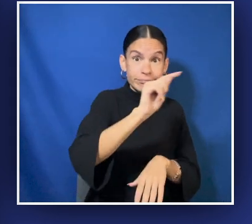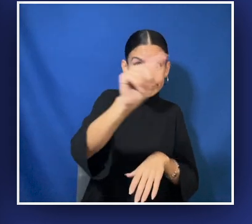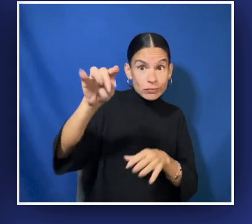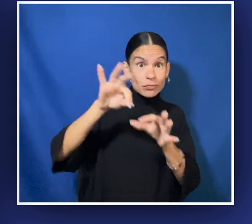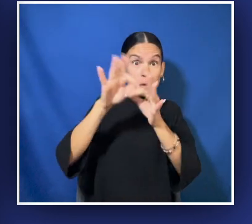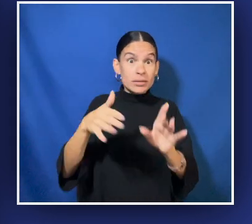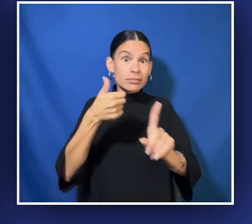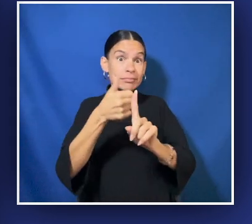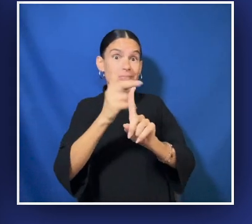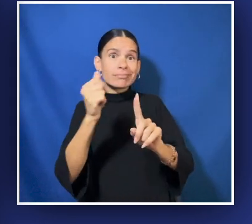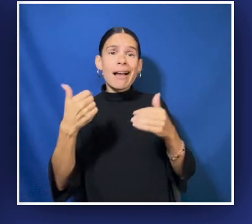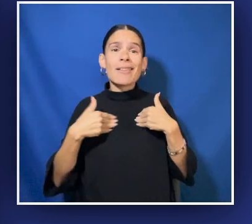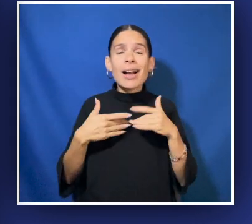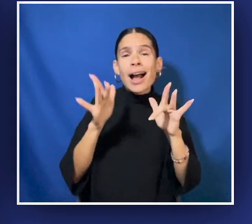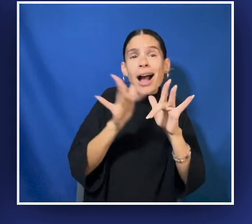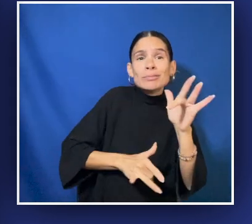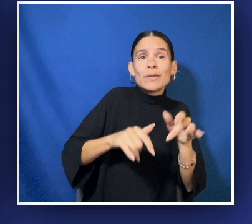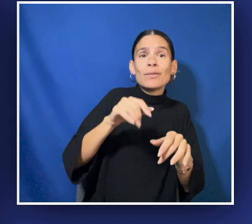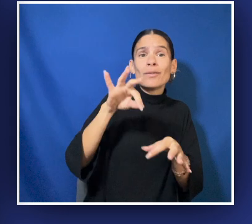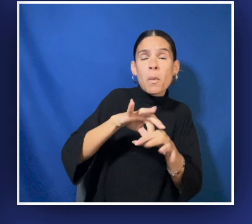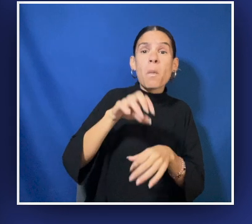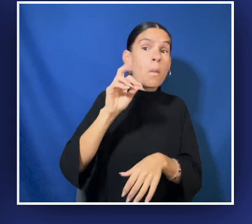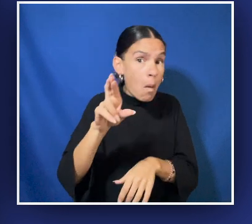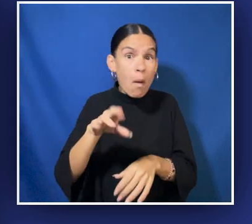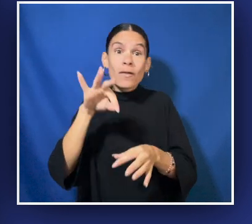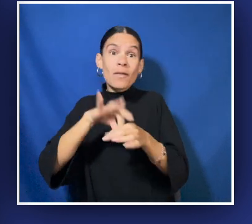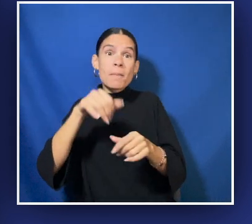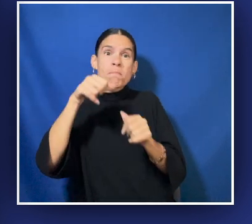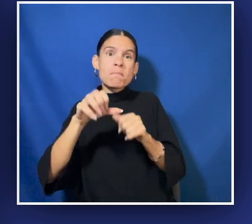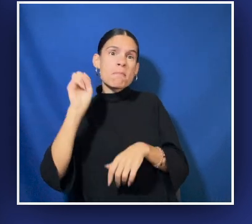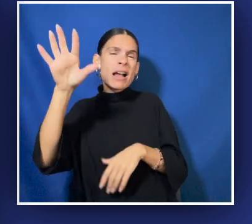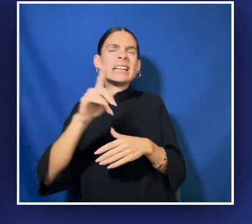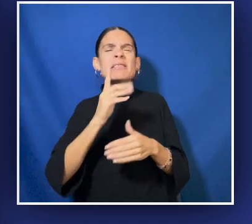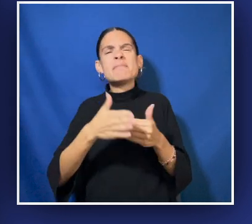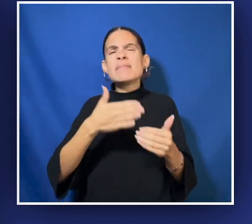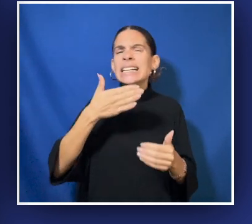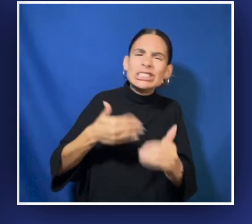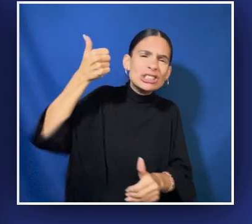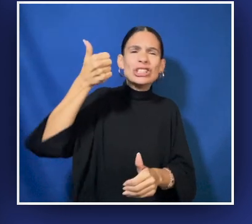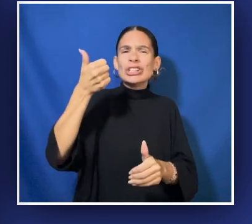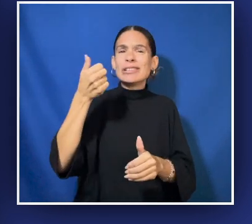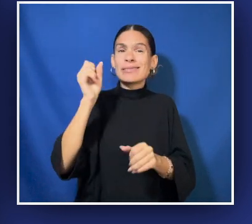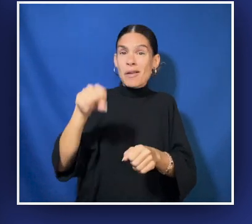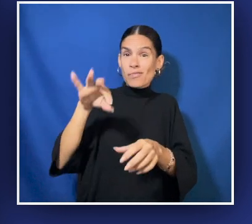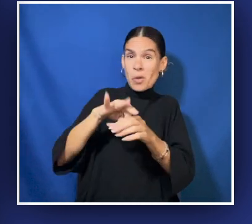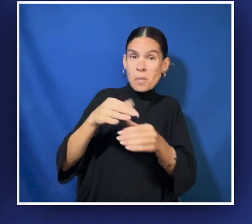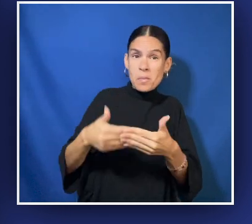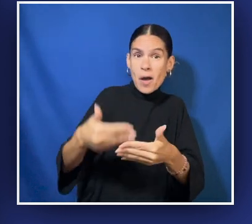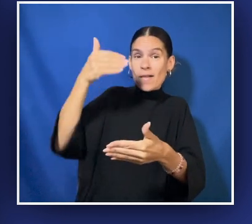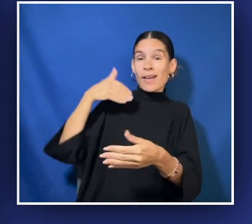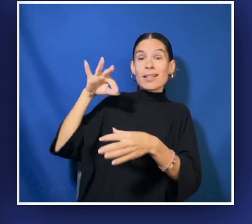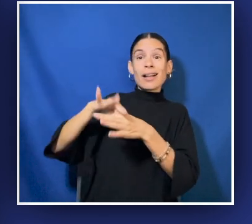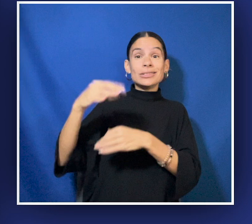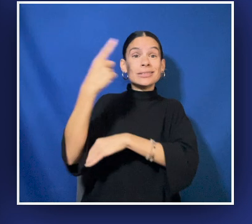myself, absentee voting or voting by mail is the most convenient way. You get your vote in well ahead of election day